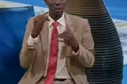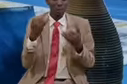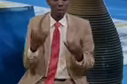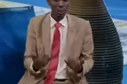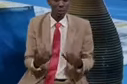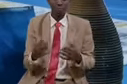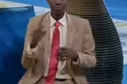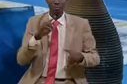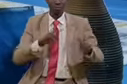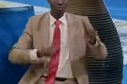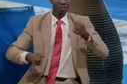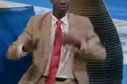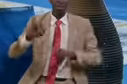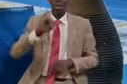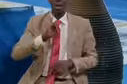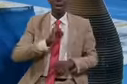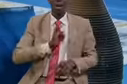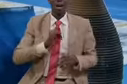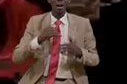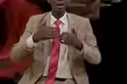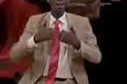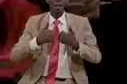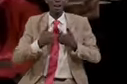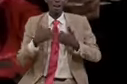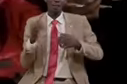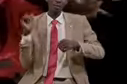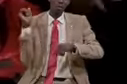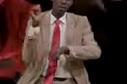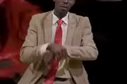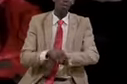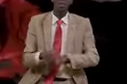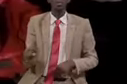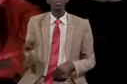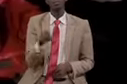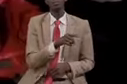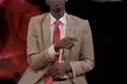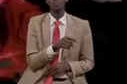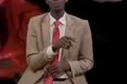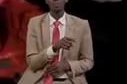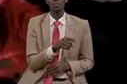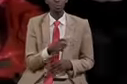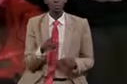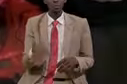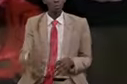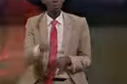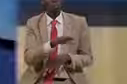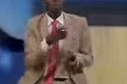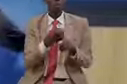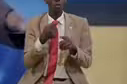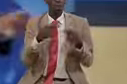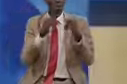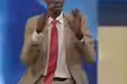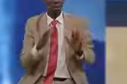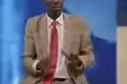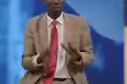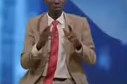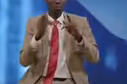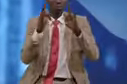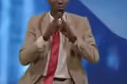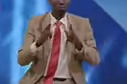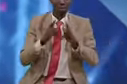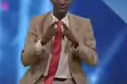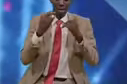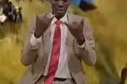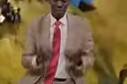have overcome them. Them from the enemy camp, now you